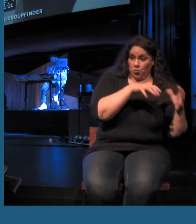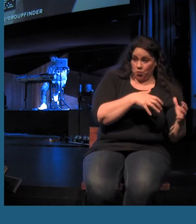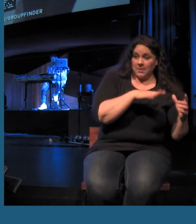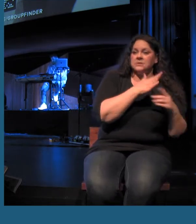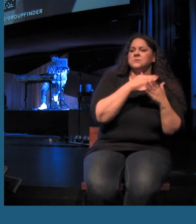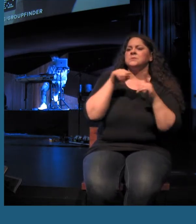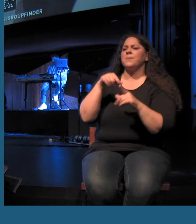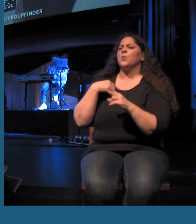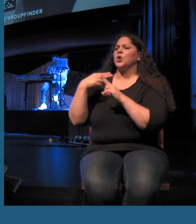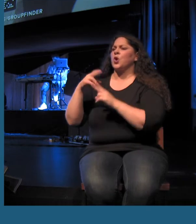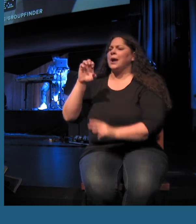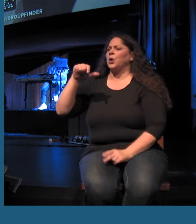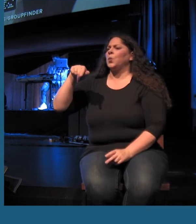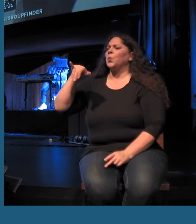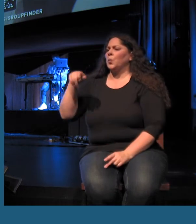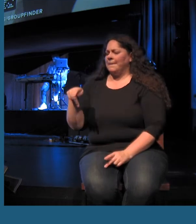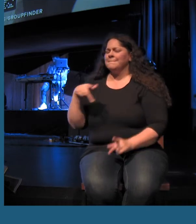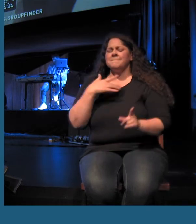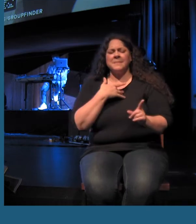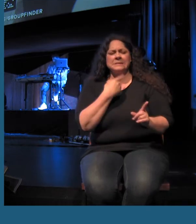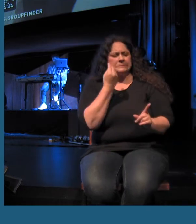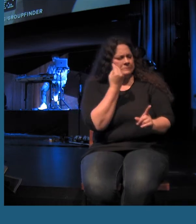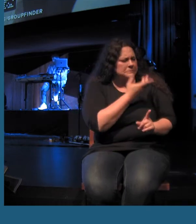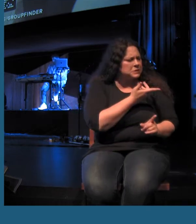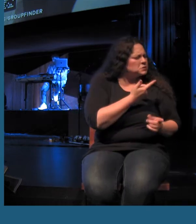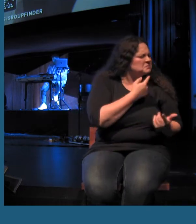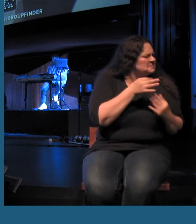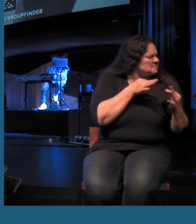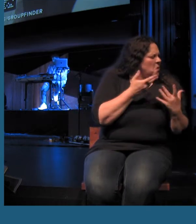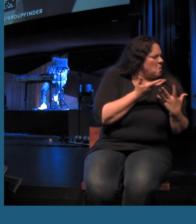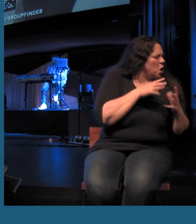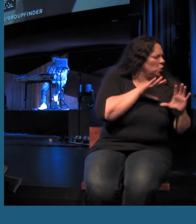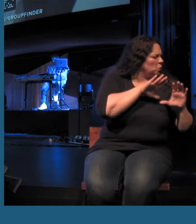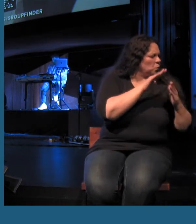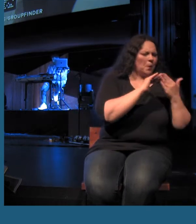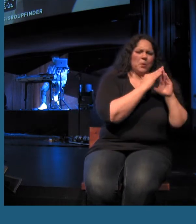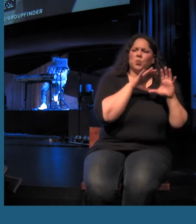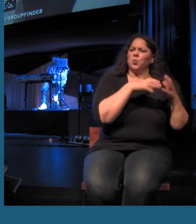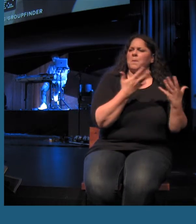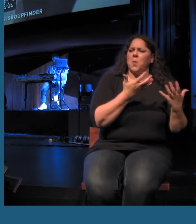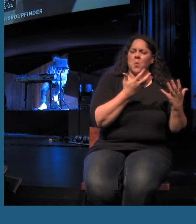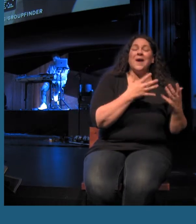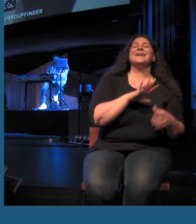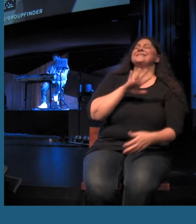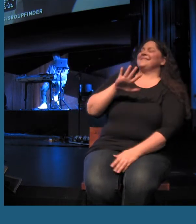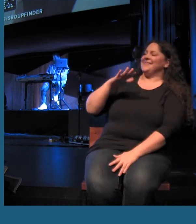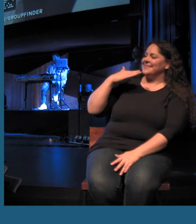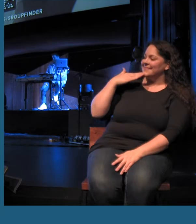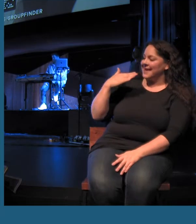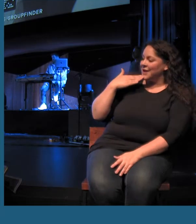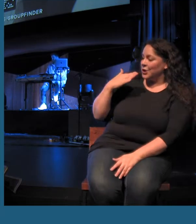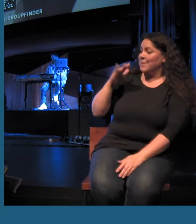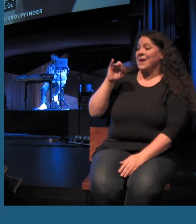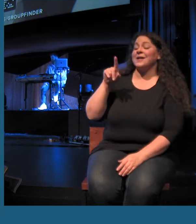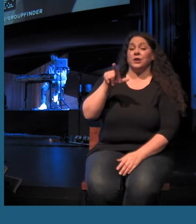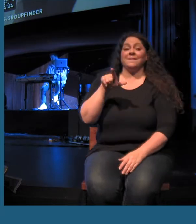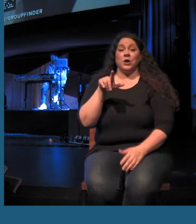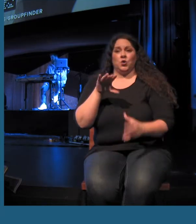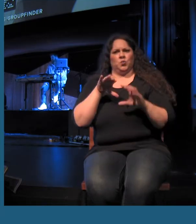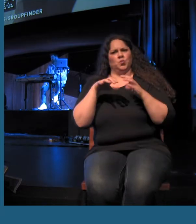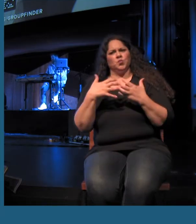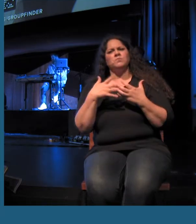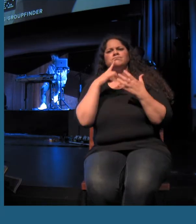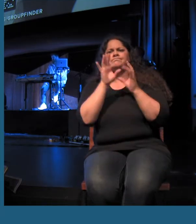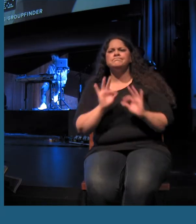call equip groups. Betsy, tell us a little bit about what a community group is. Thank you, Brad. Yes, groups are a huge part of Worship